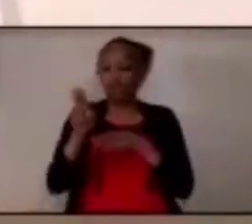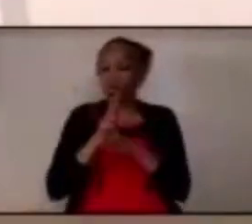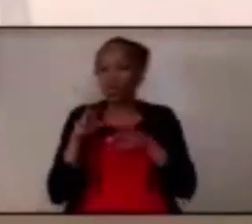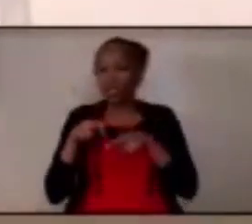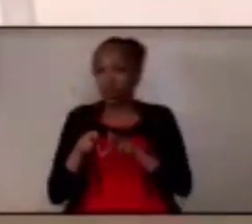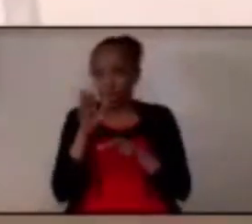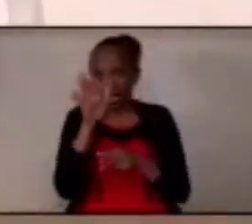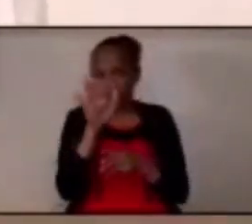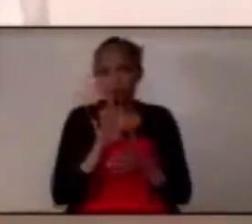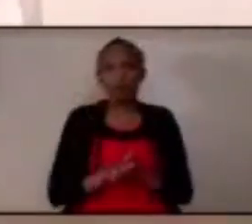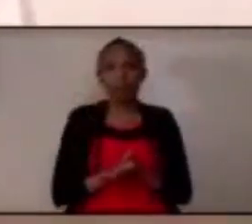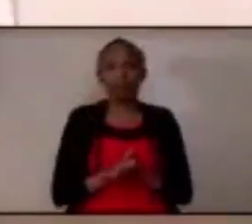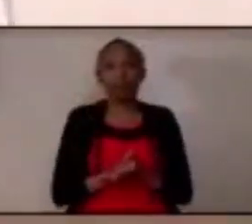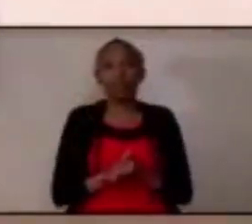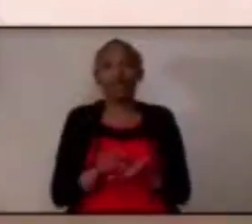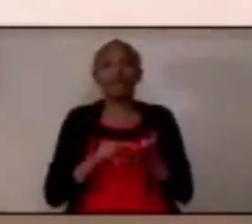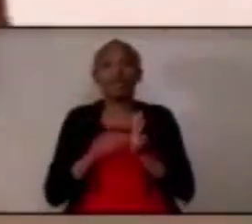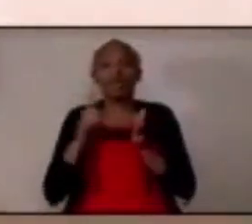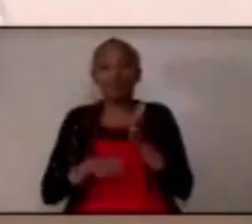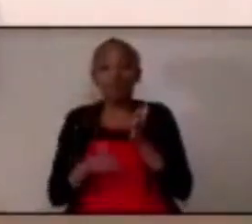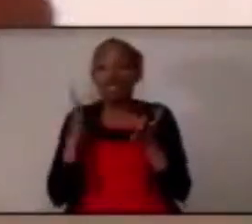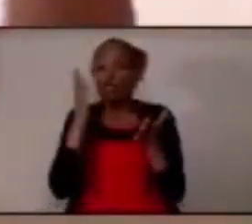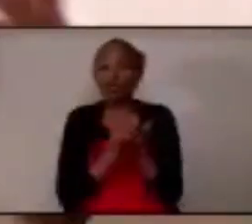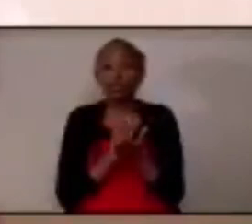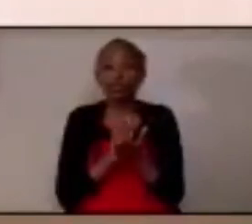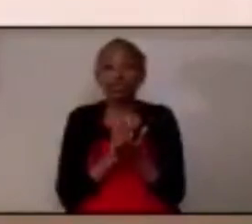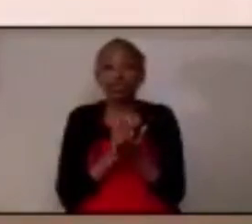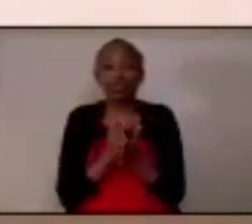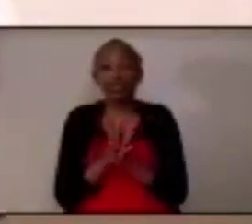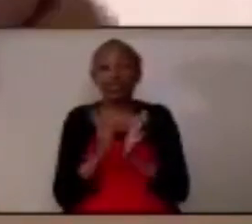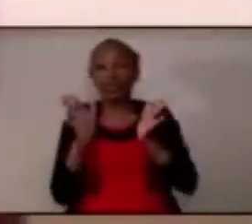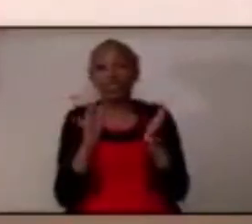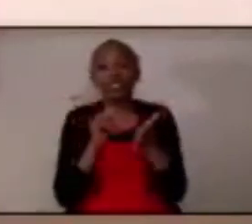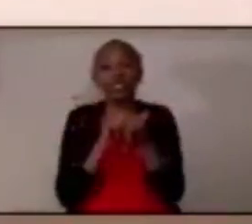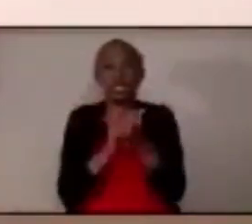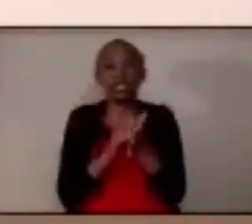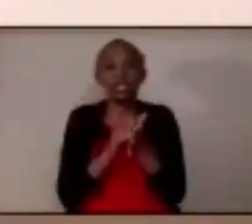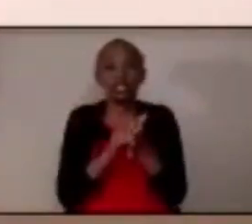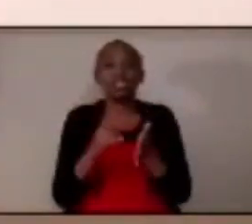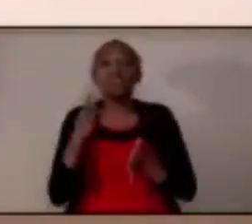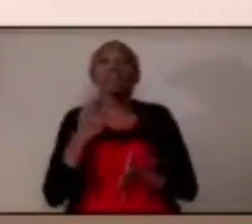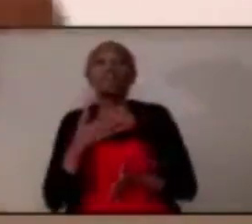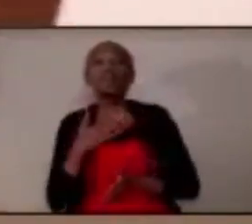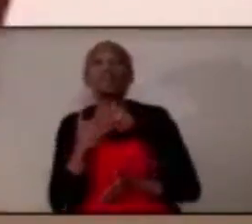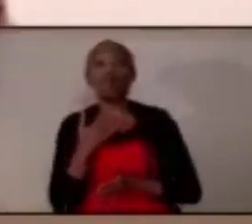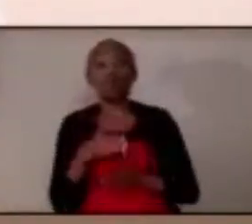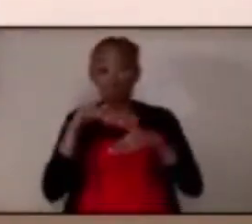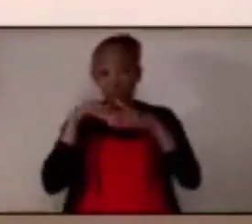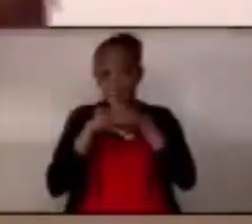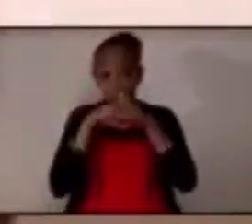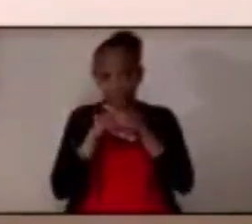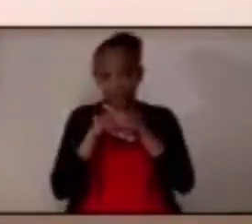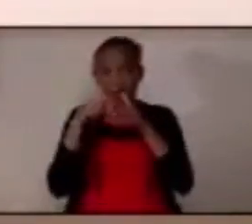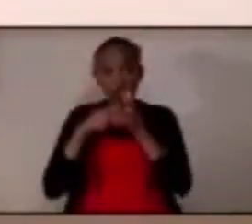road. And what that means in reality for the general public is that if I want to access what is considered